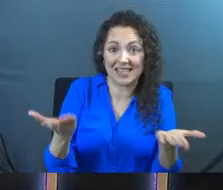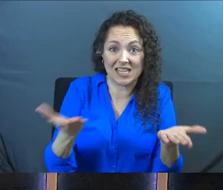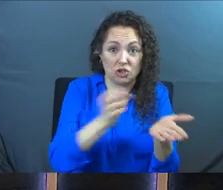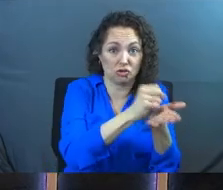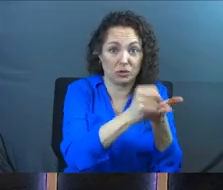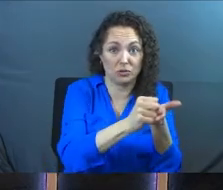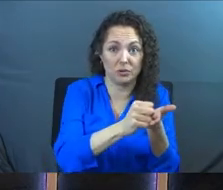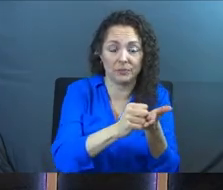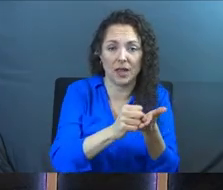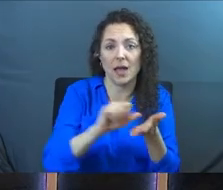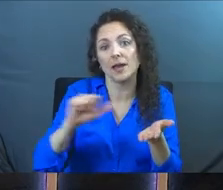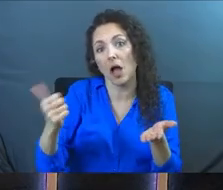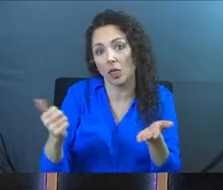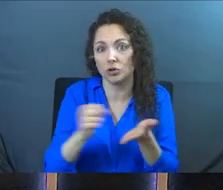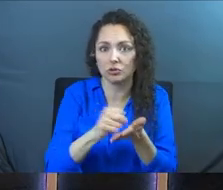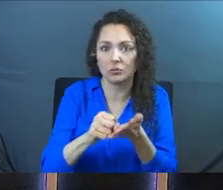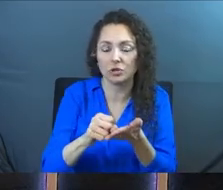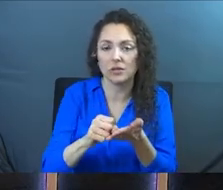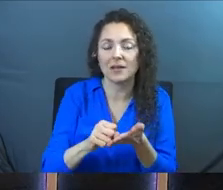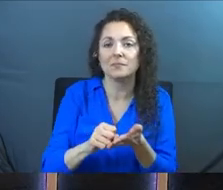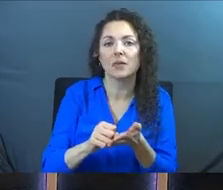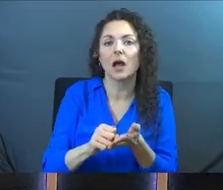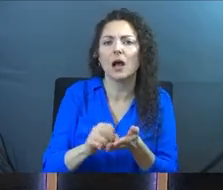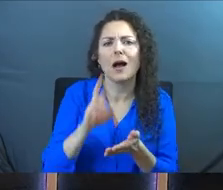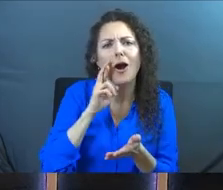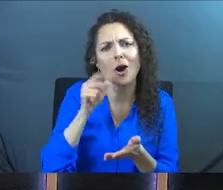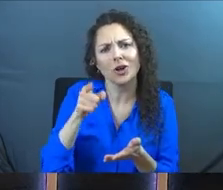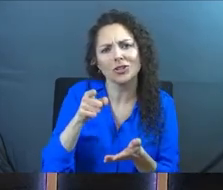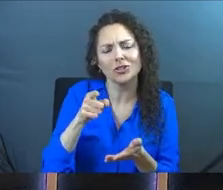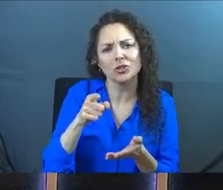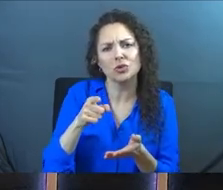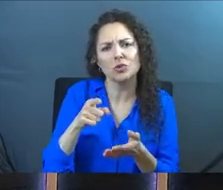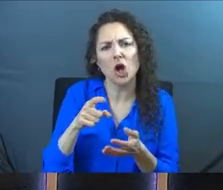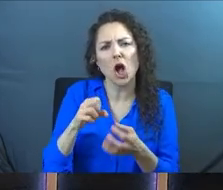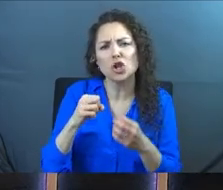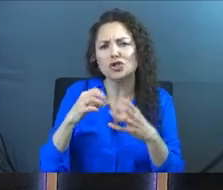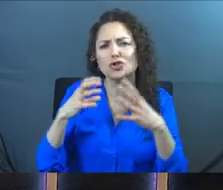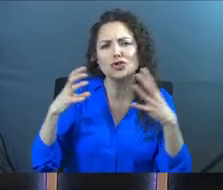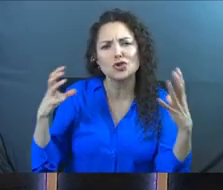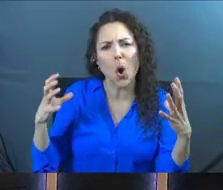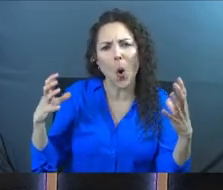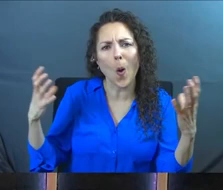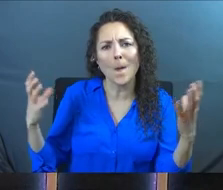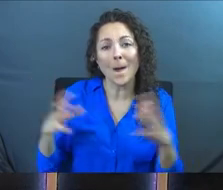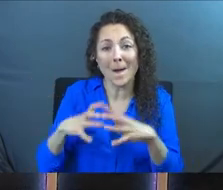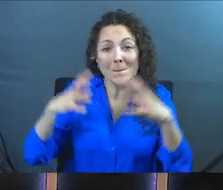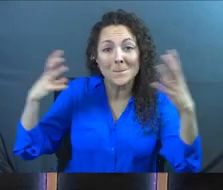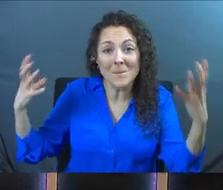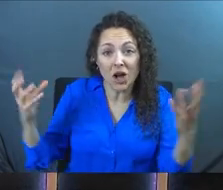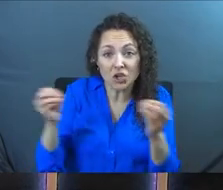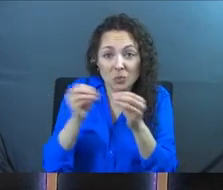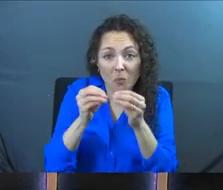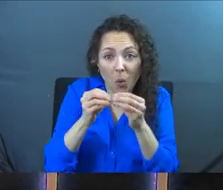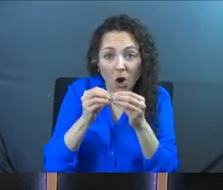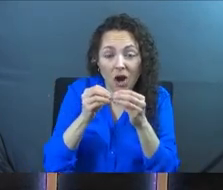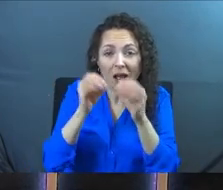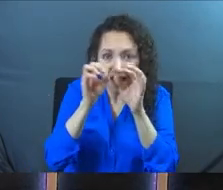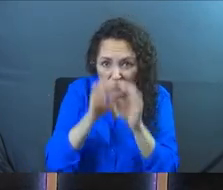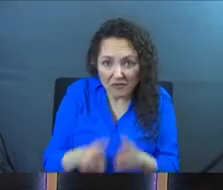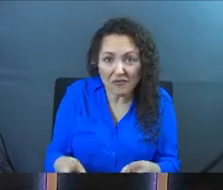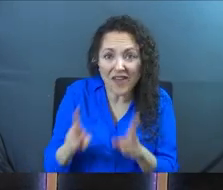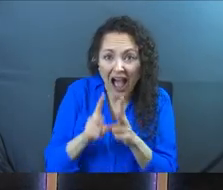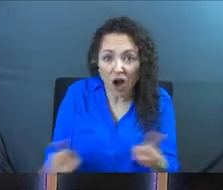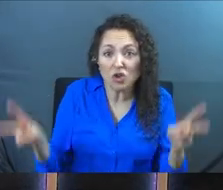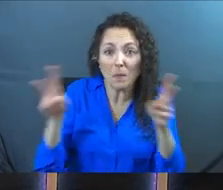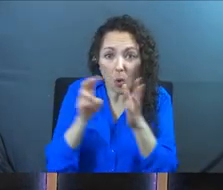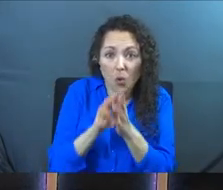and other places. He says, aren't you so much more valuable to me than birds? But I care